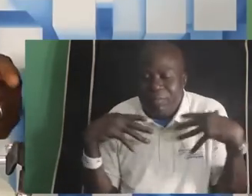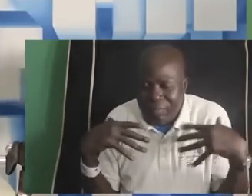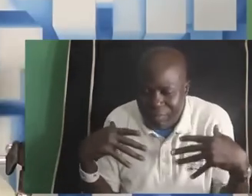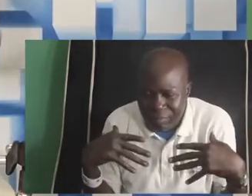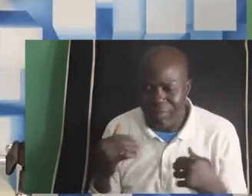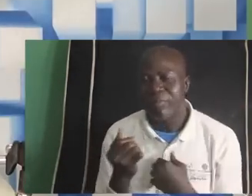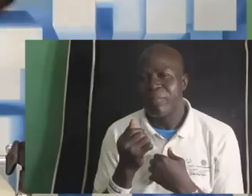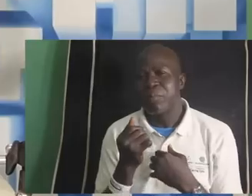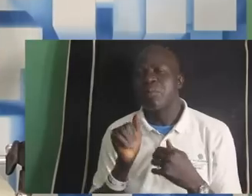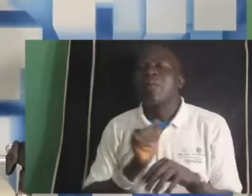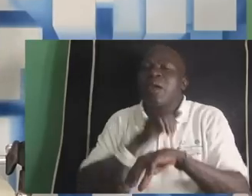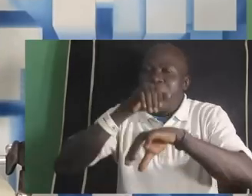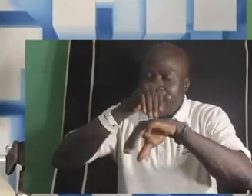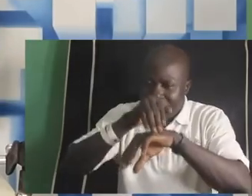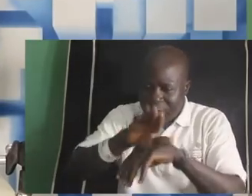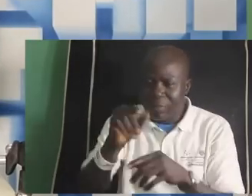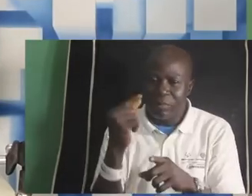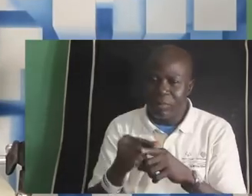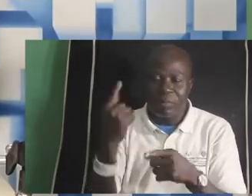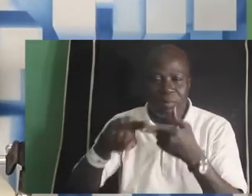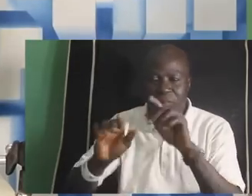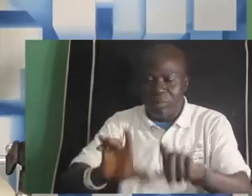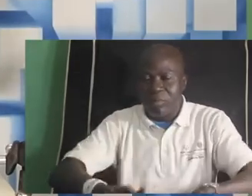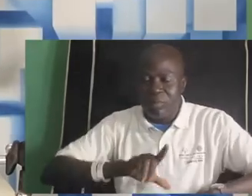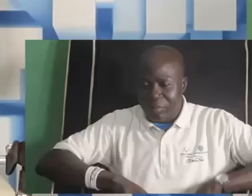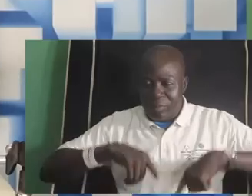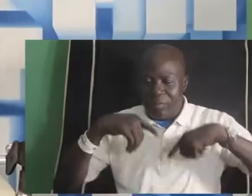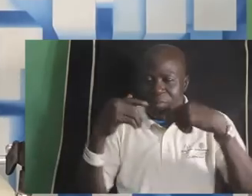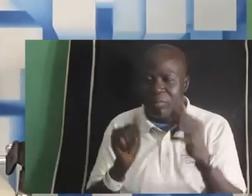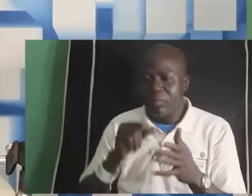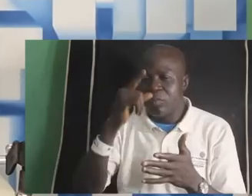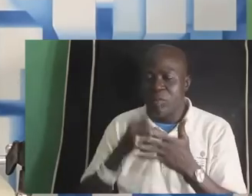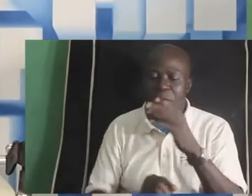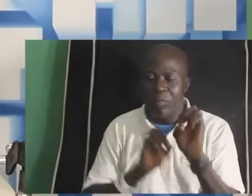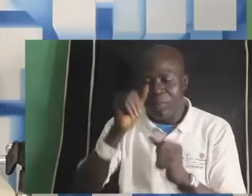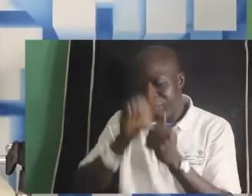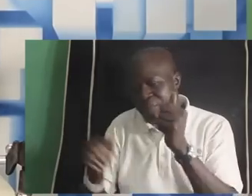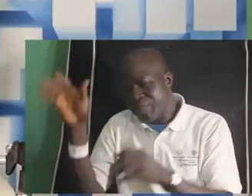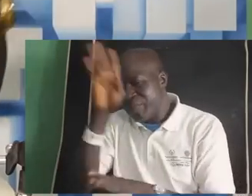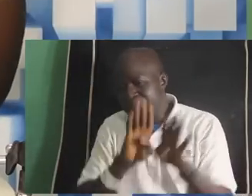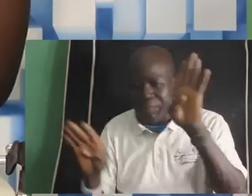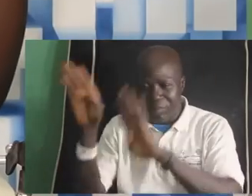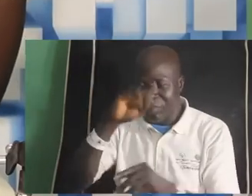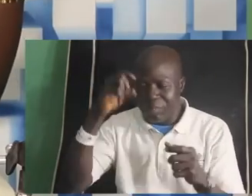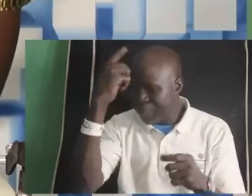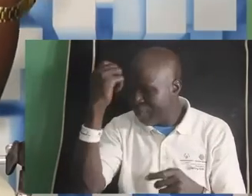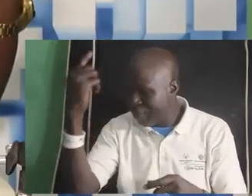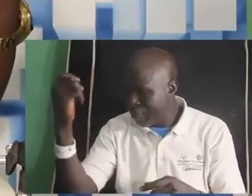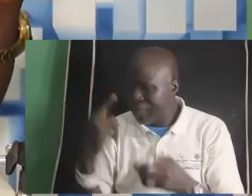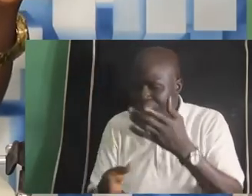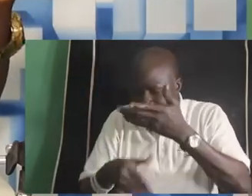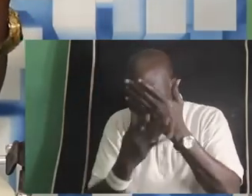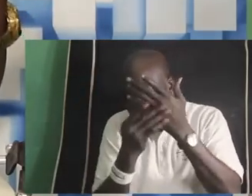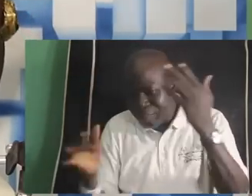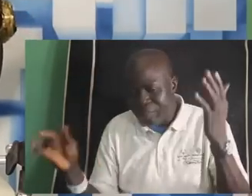and panic. Ọ̀rọ̀ rẹ mo rán sí ayé wọn. I send forth your word to your dad. Gbogbo àlá ẹbí àti ìrẹ́ ẹbí. Every bad dream on the day. Jẹ́ kí ẹ̀jẹ̀ rẹ kó parẹ́